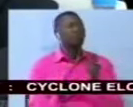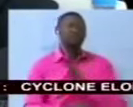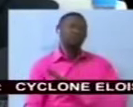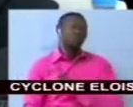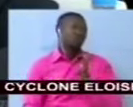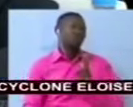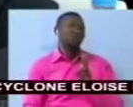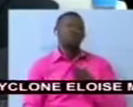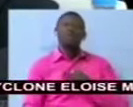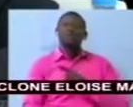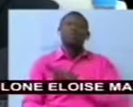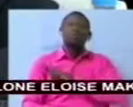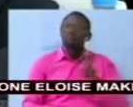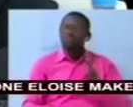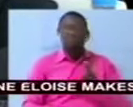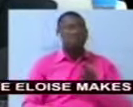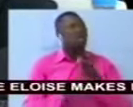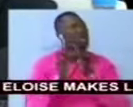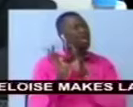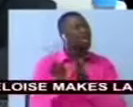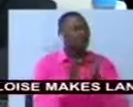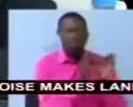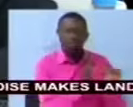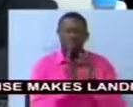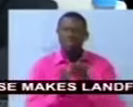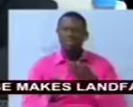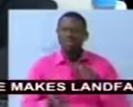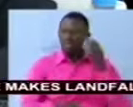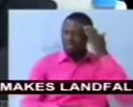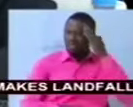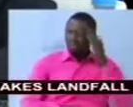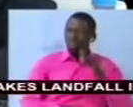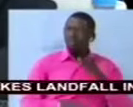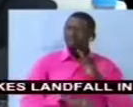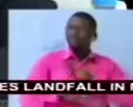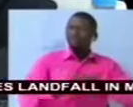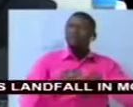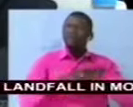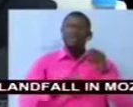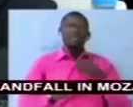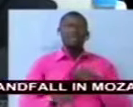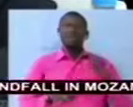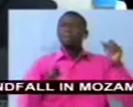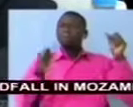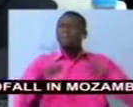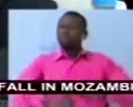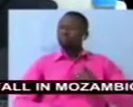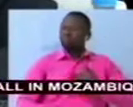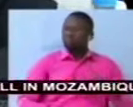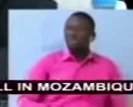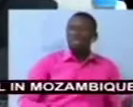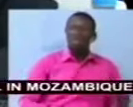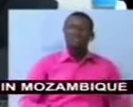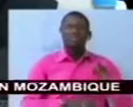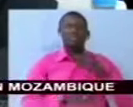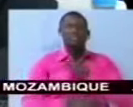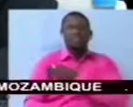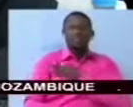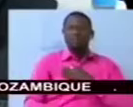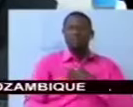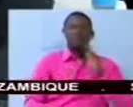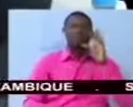no amount of explanation can excuse the cruel and inhumane treatment they